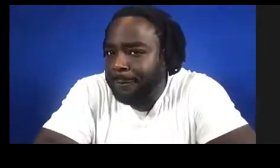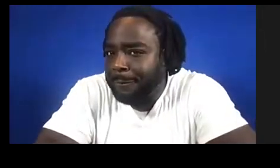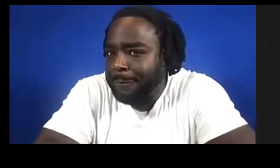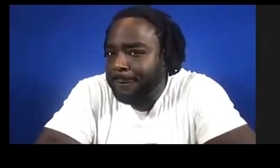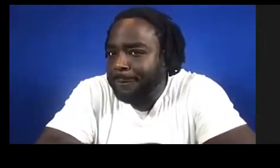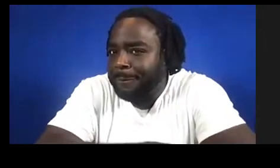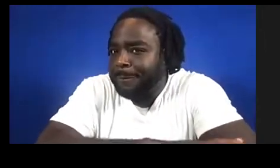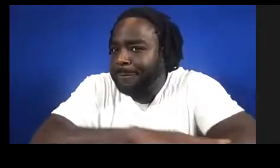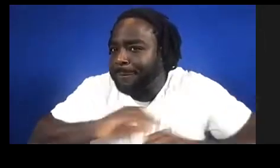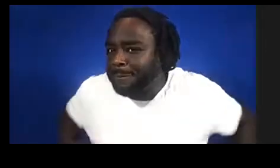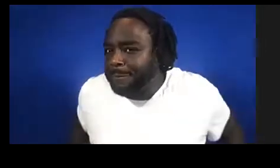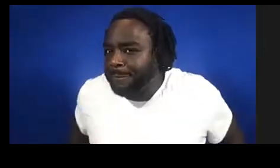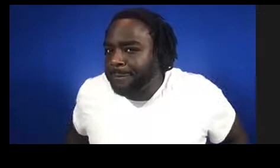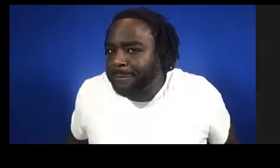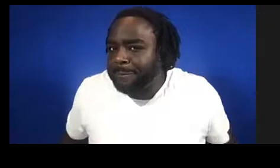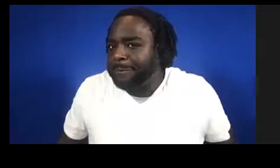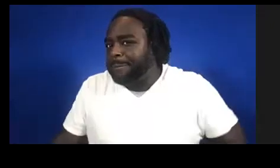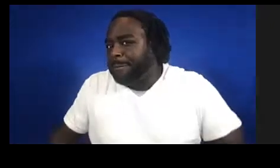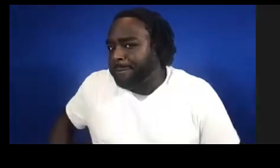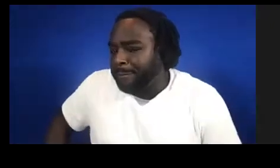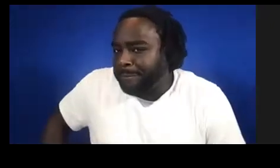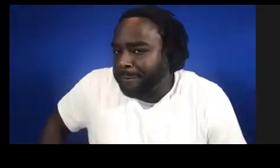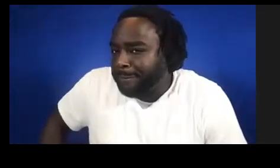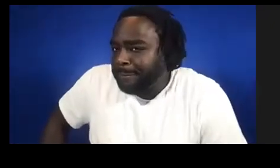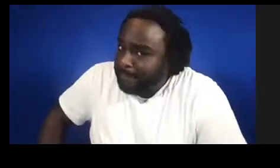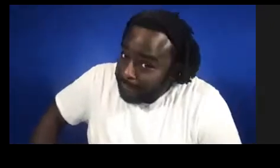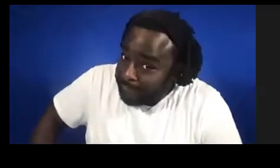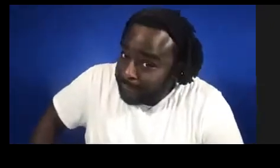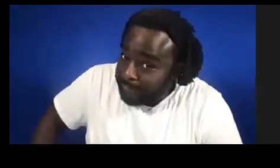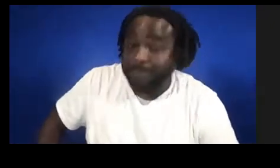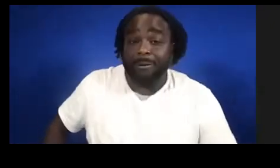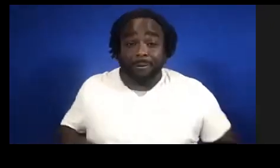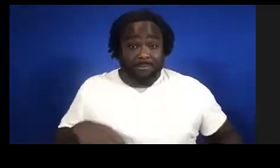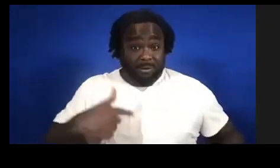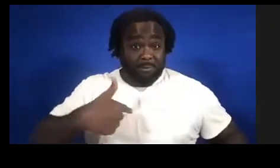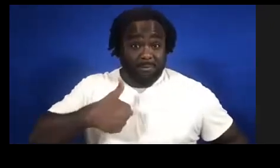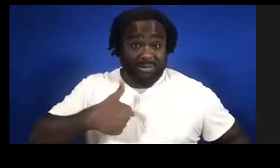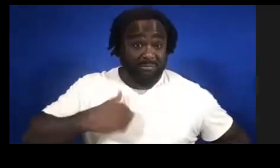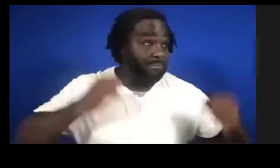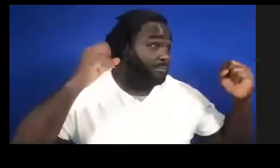so I'm gonna try to hold it down. But let me tell you about this guy.